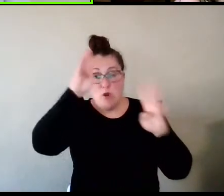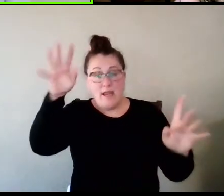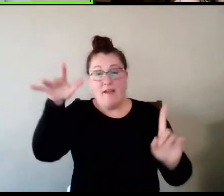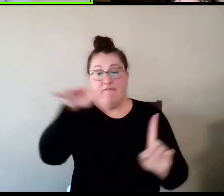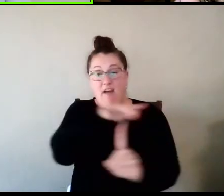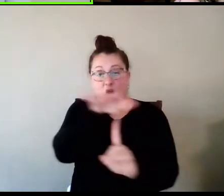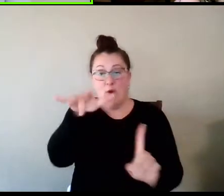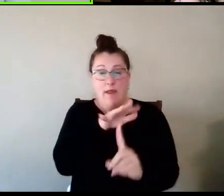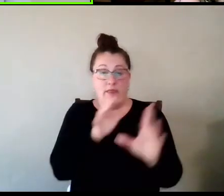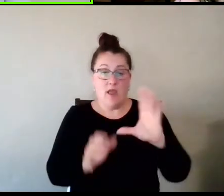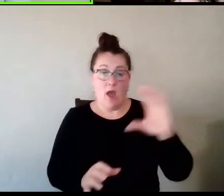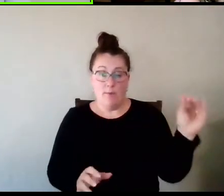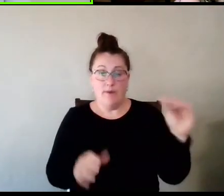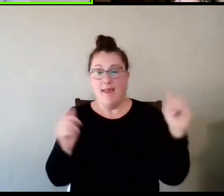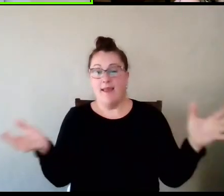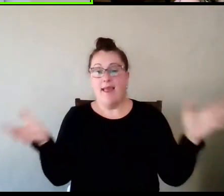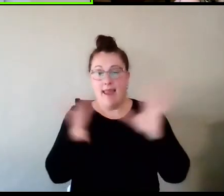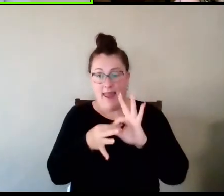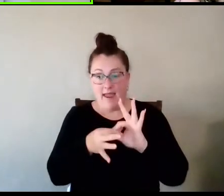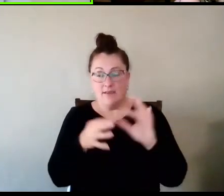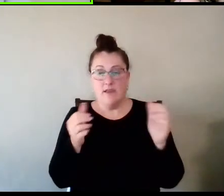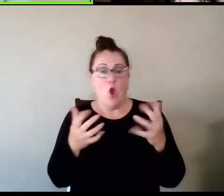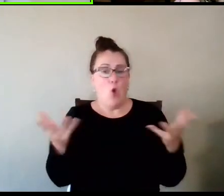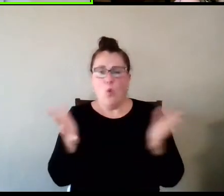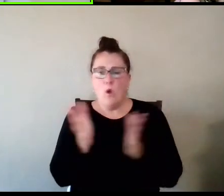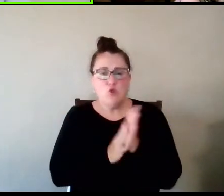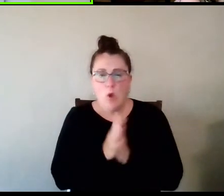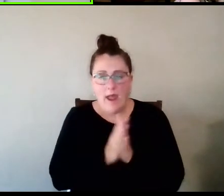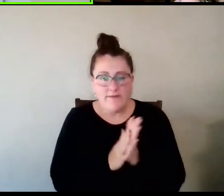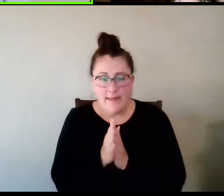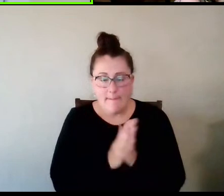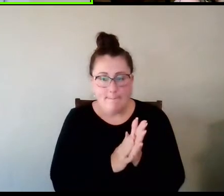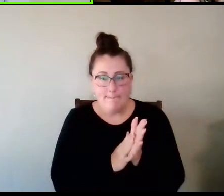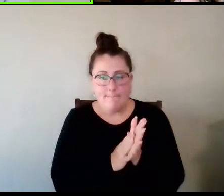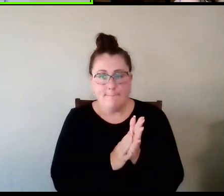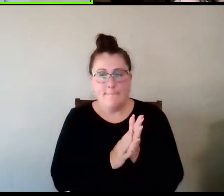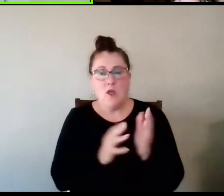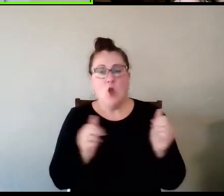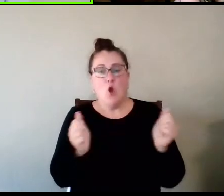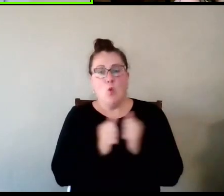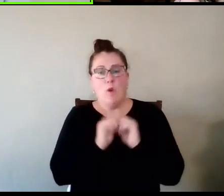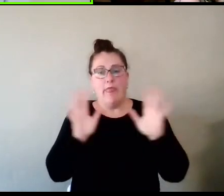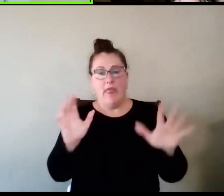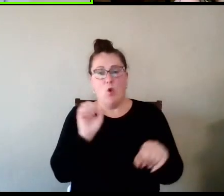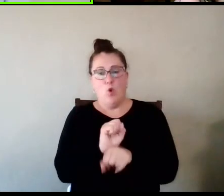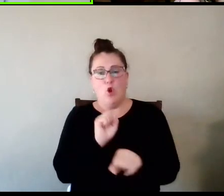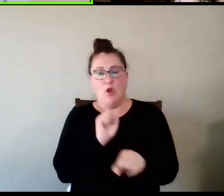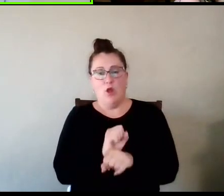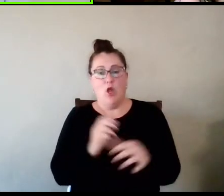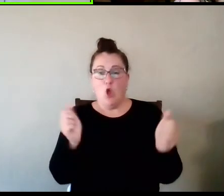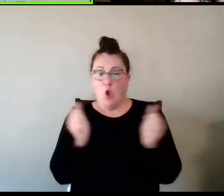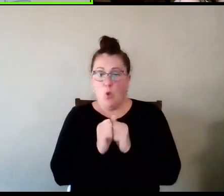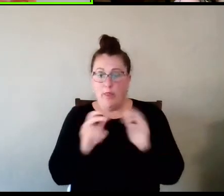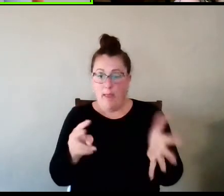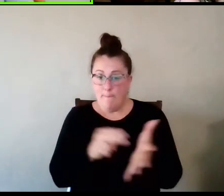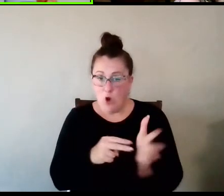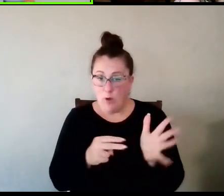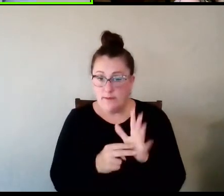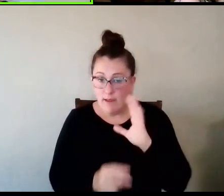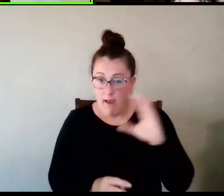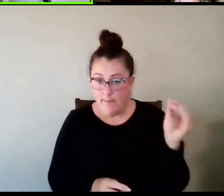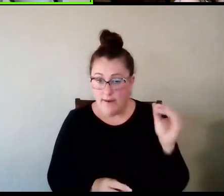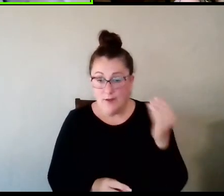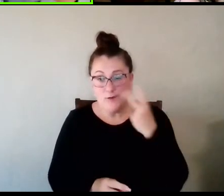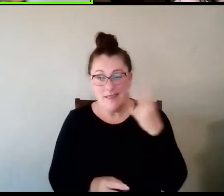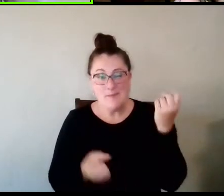company could connect what drives them with their work and with the purpose of the company. You see many companies